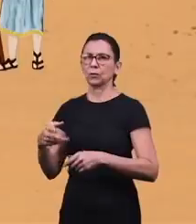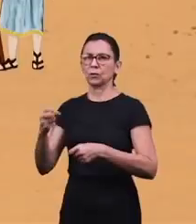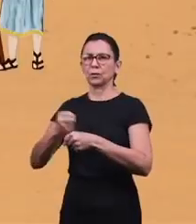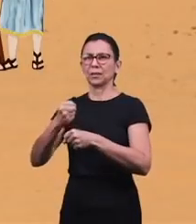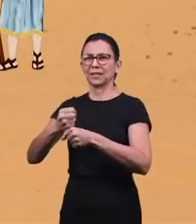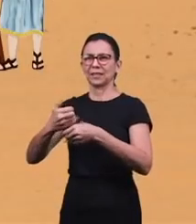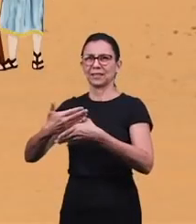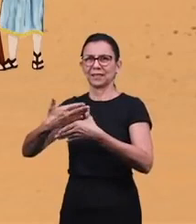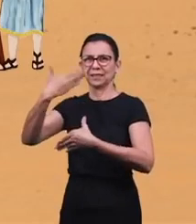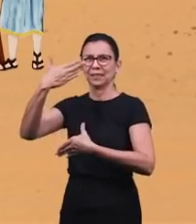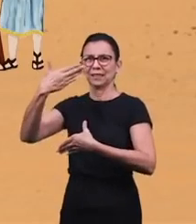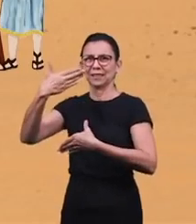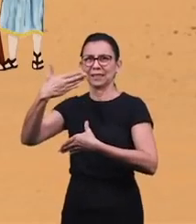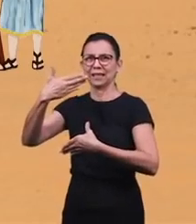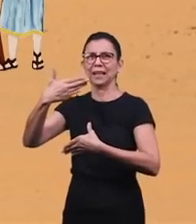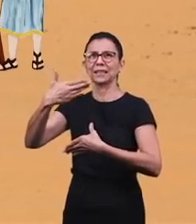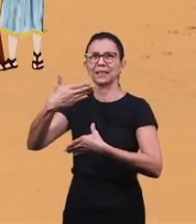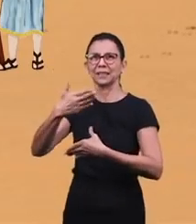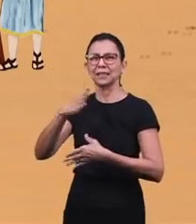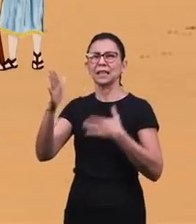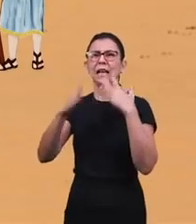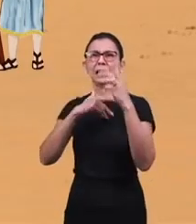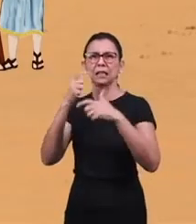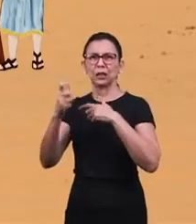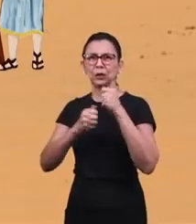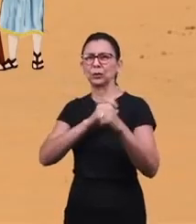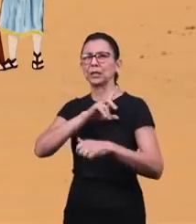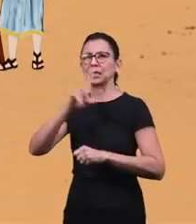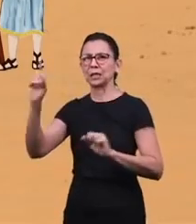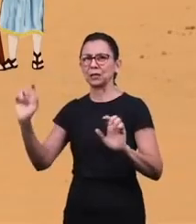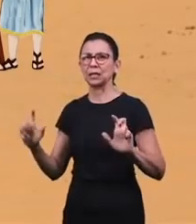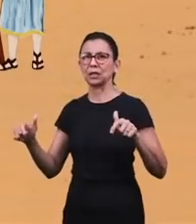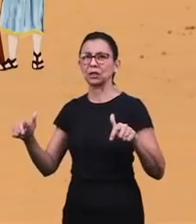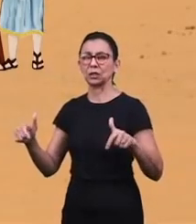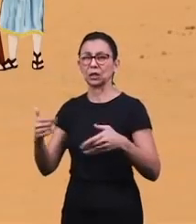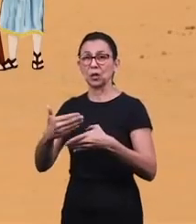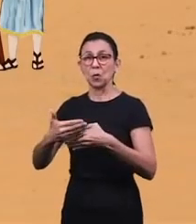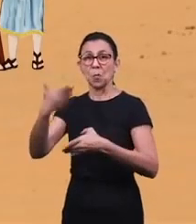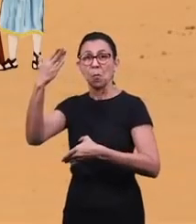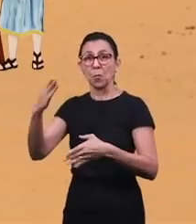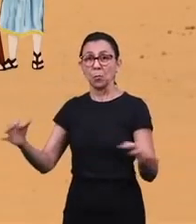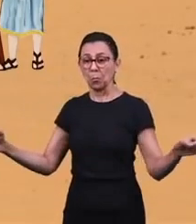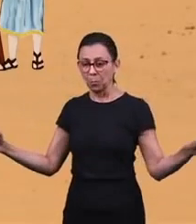continue to build the wall with the Lord operating, and they finally ended that.